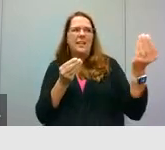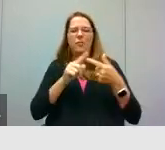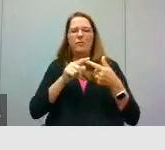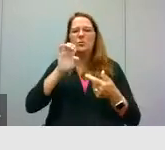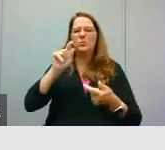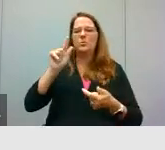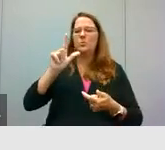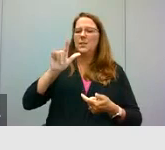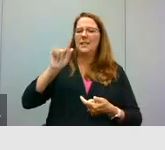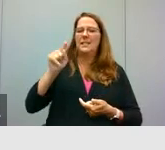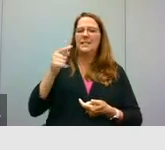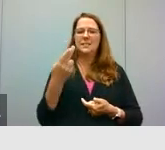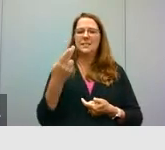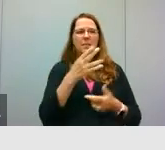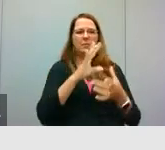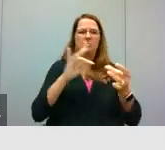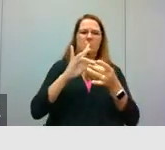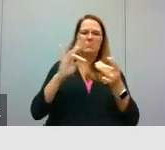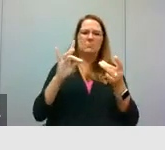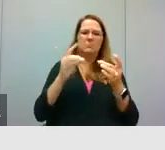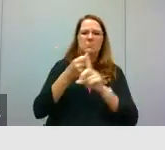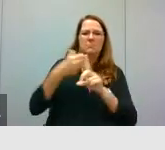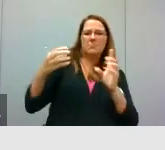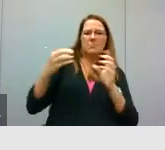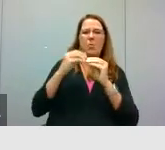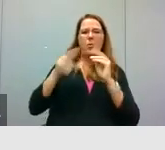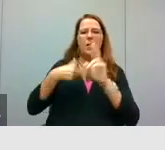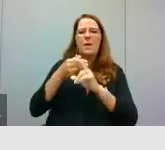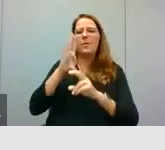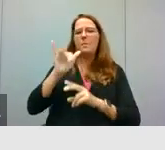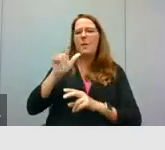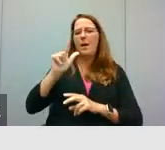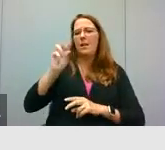tell us a little bit more about those that bylaw change and amendment.